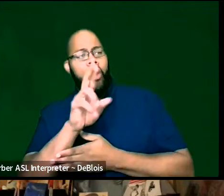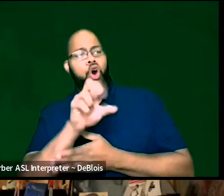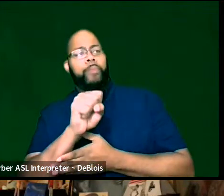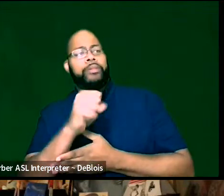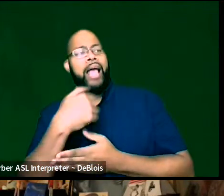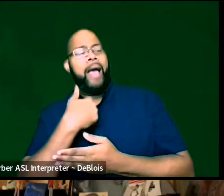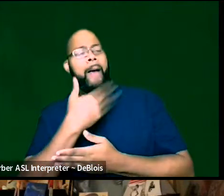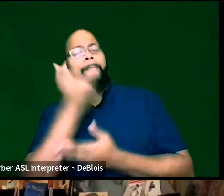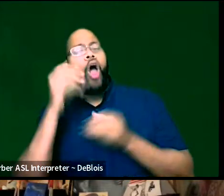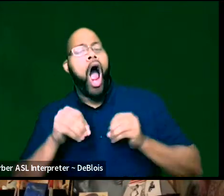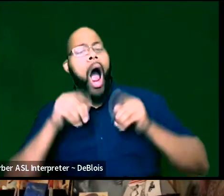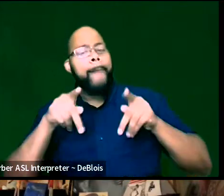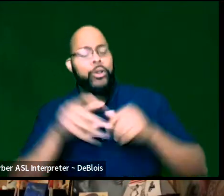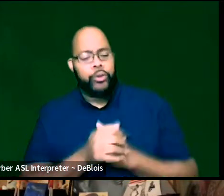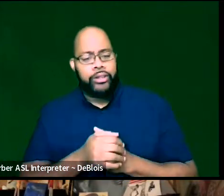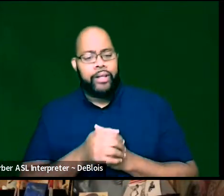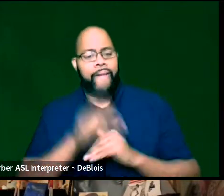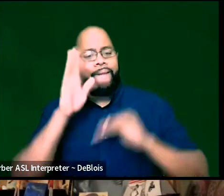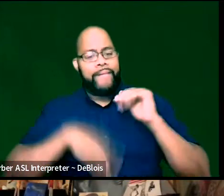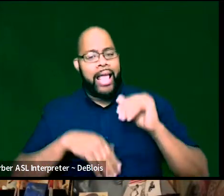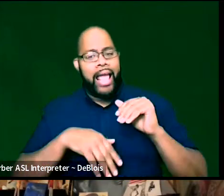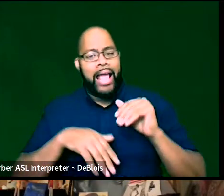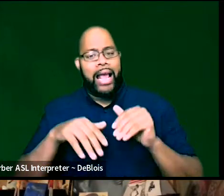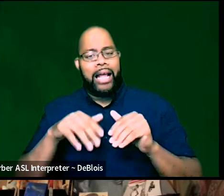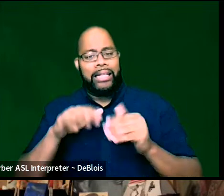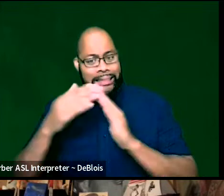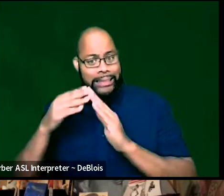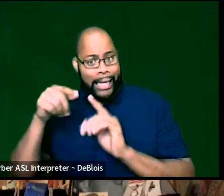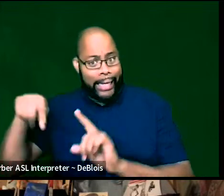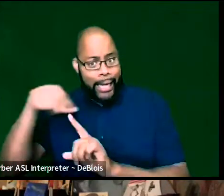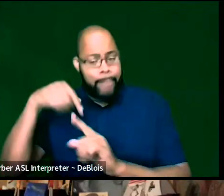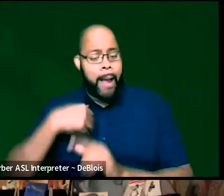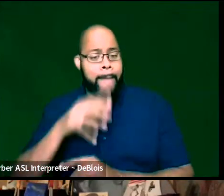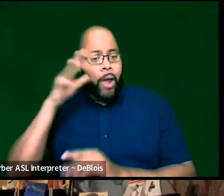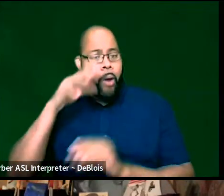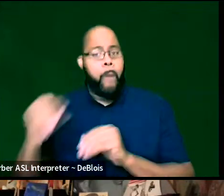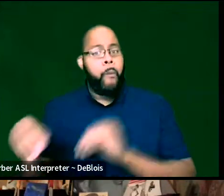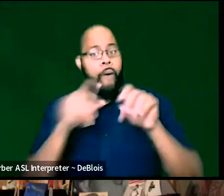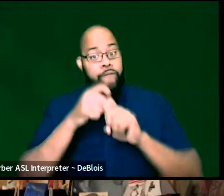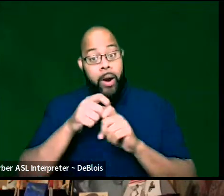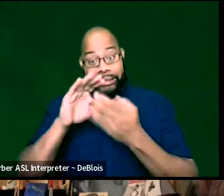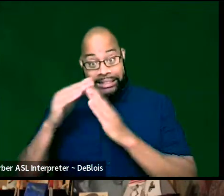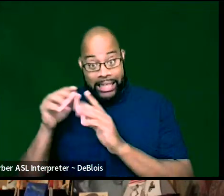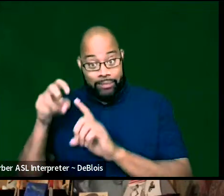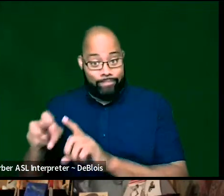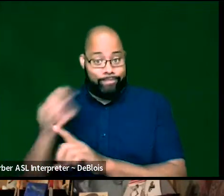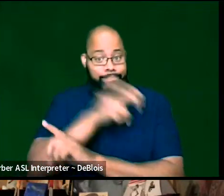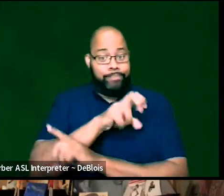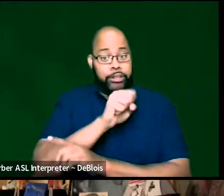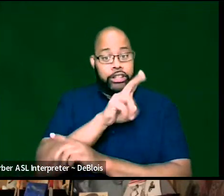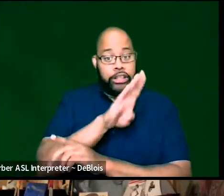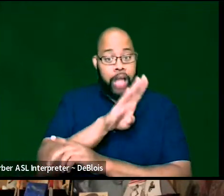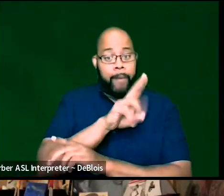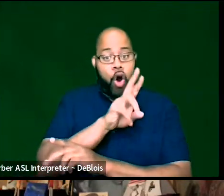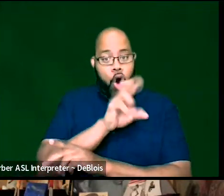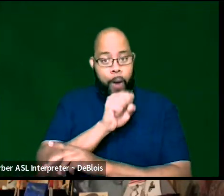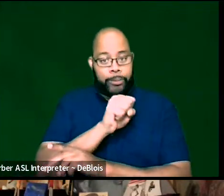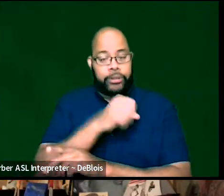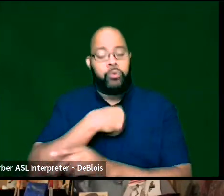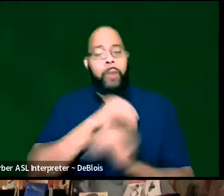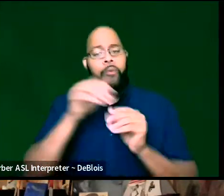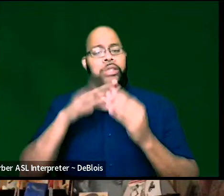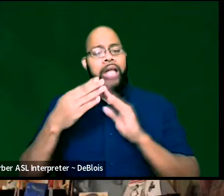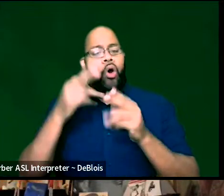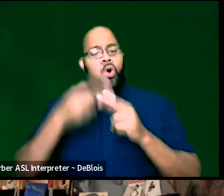better opportunities than the inner city. So my parents moved from the inner city to the suburbs, and we moved to a